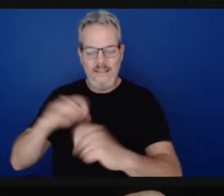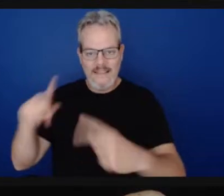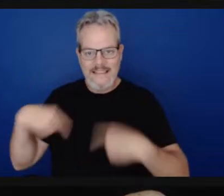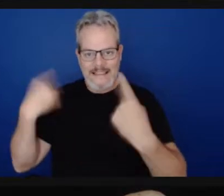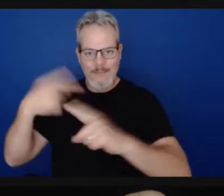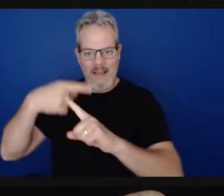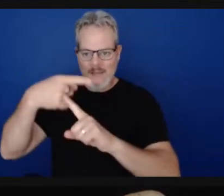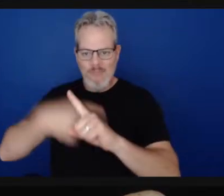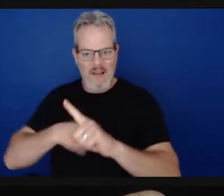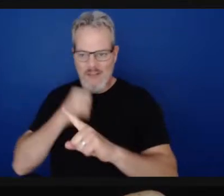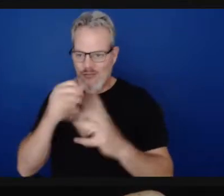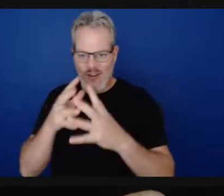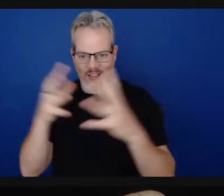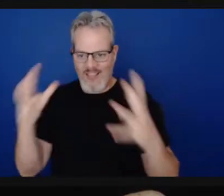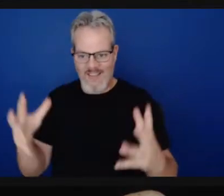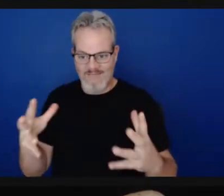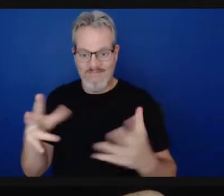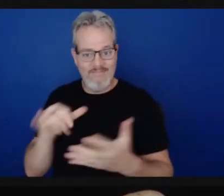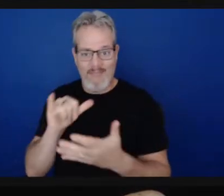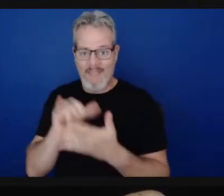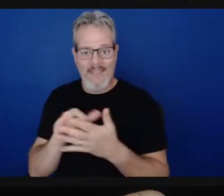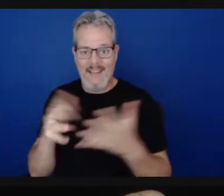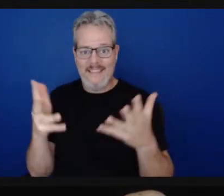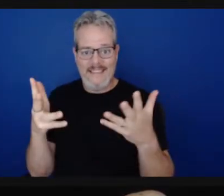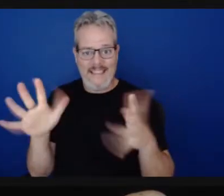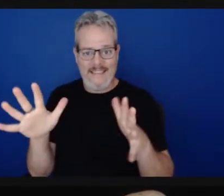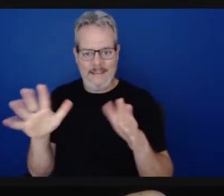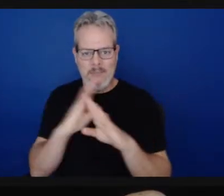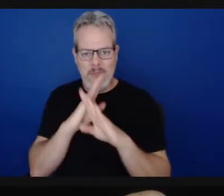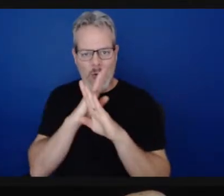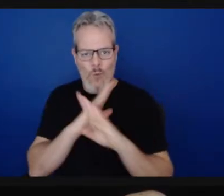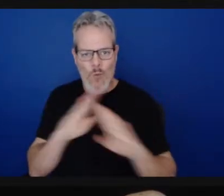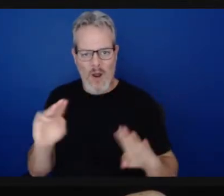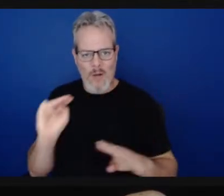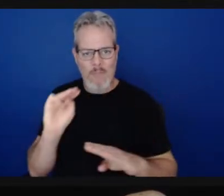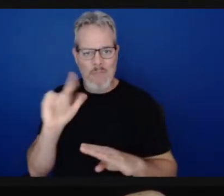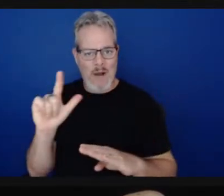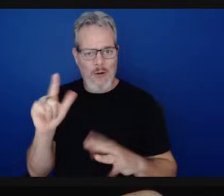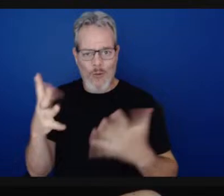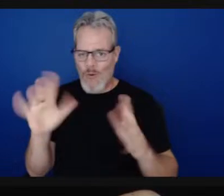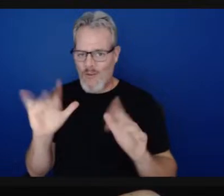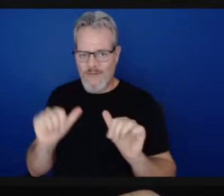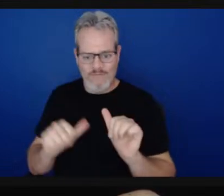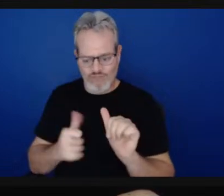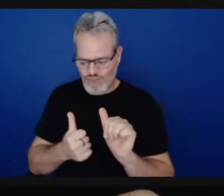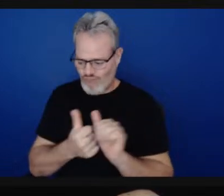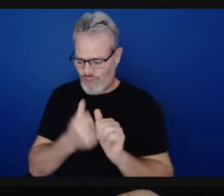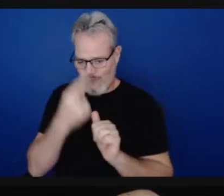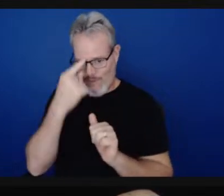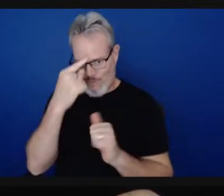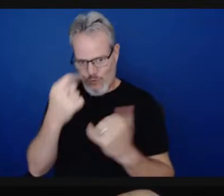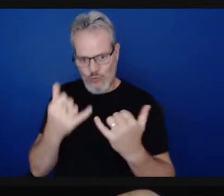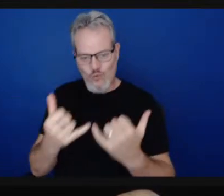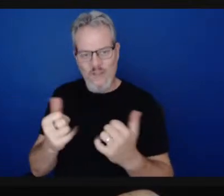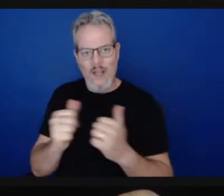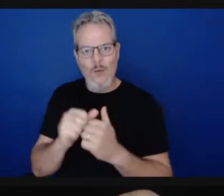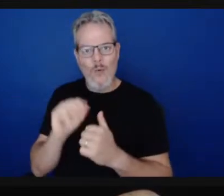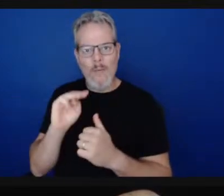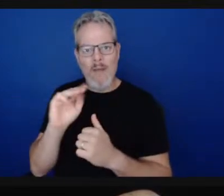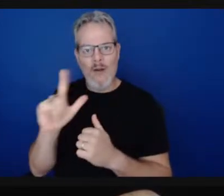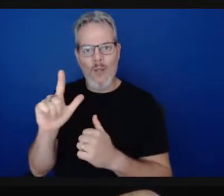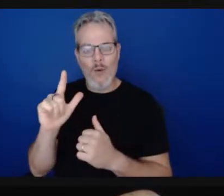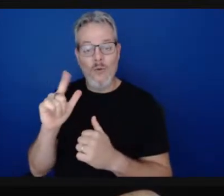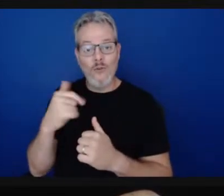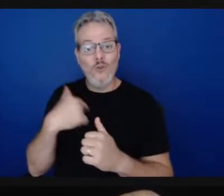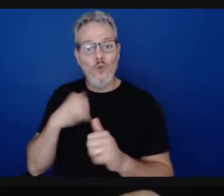And that's it. Pretty quiet on Mauna Loa, and that wraps up Mauna Loa for today. So we'll wrap up here with a couple of